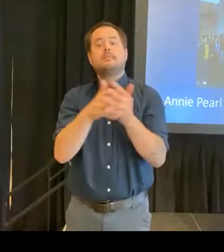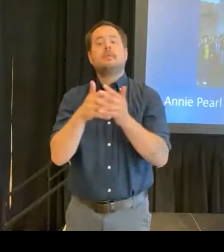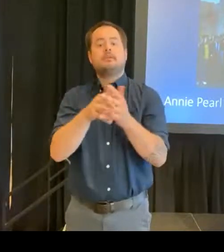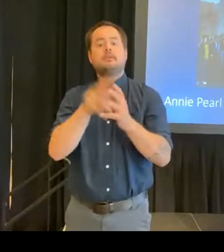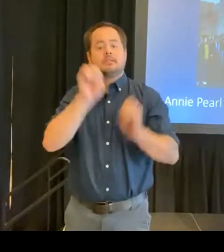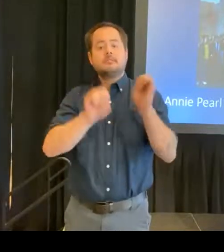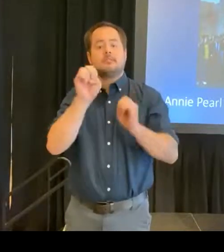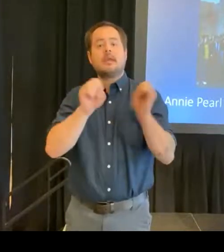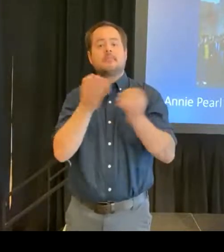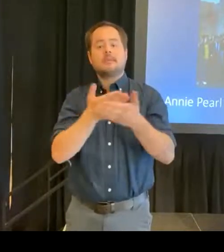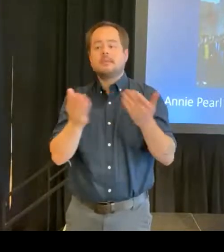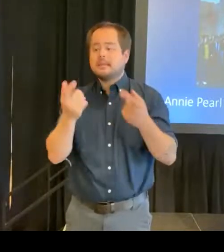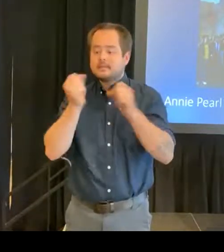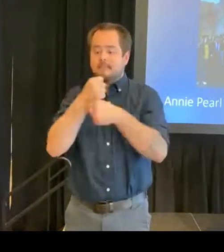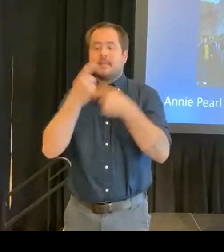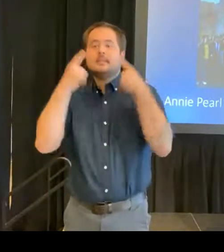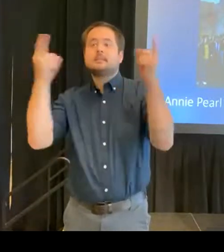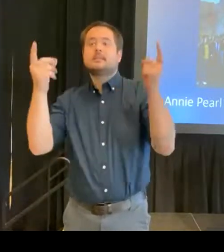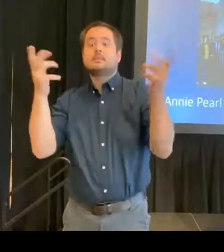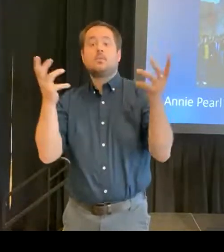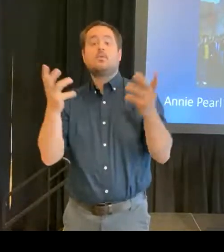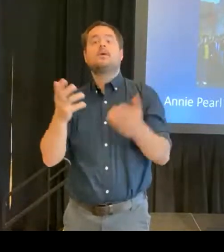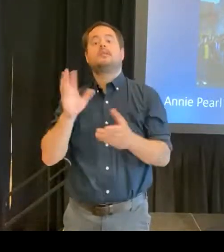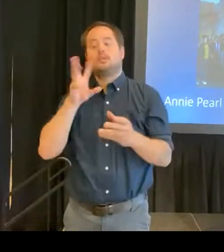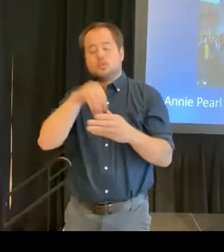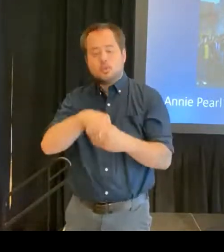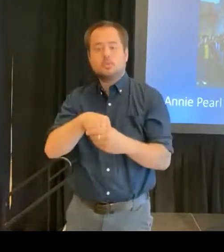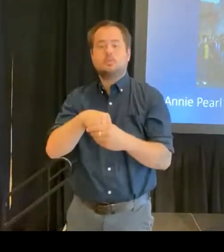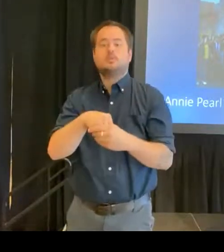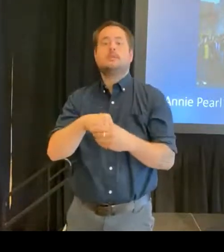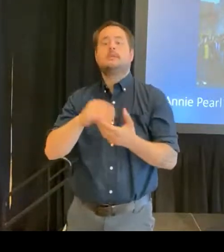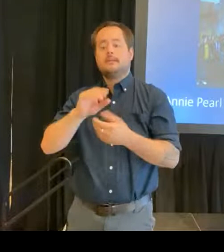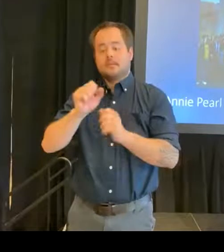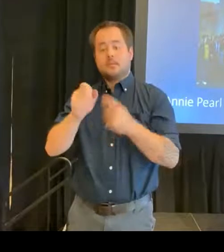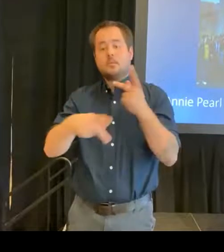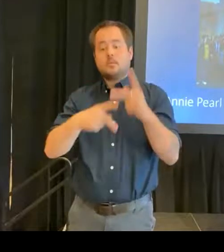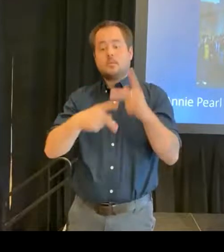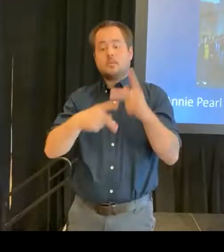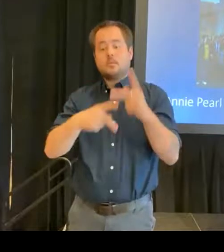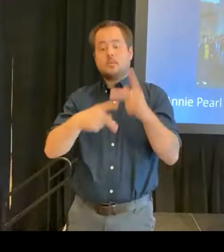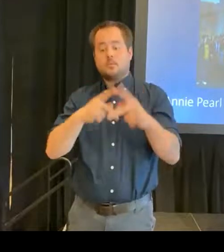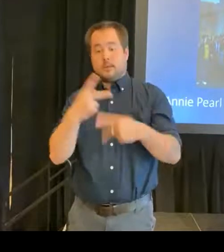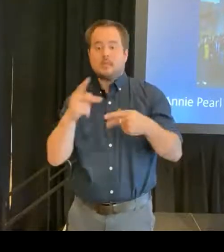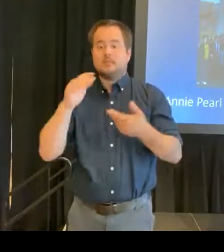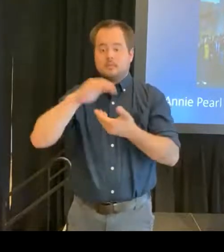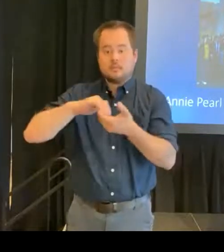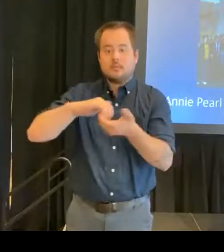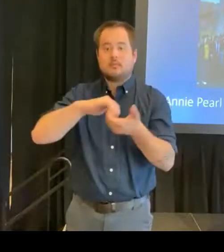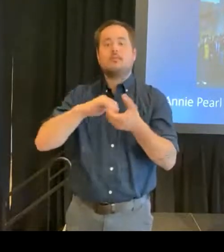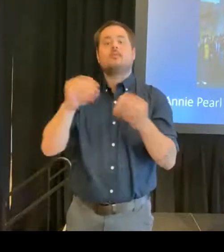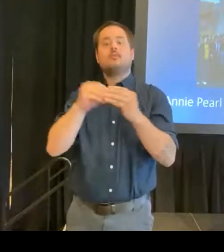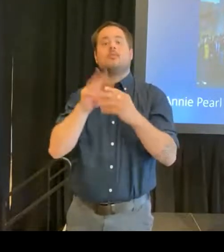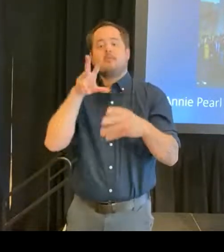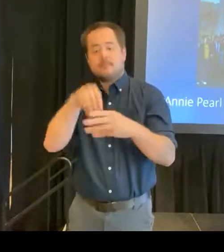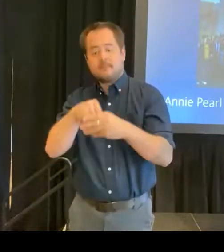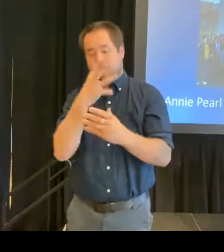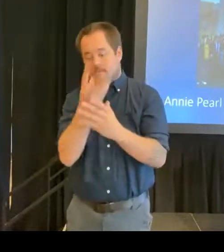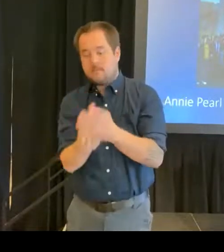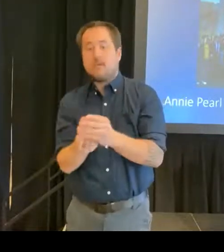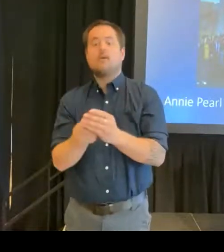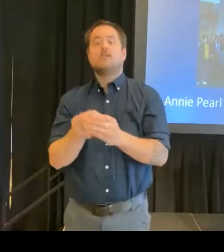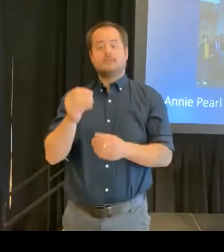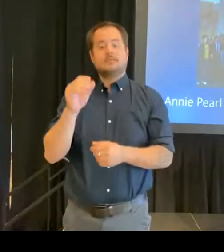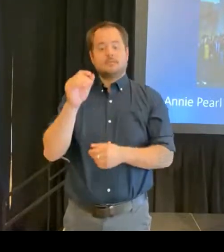inclusive, that bring more people into civic involvement, make the system work more for people. When we move